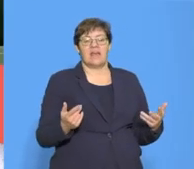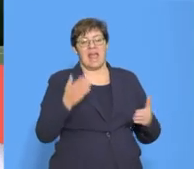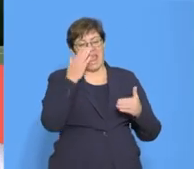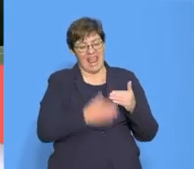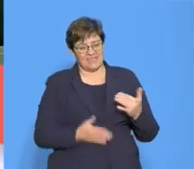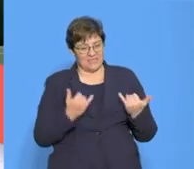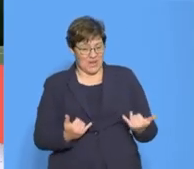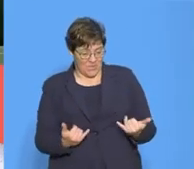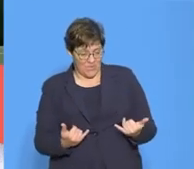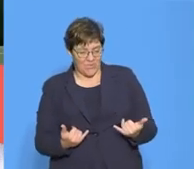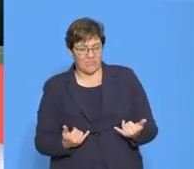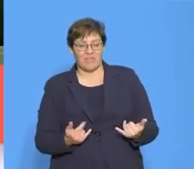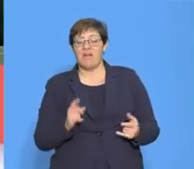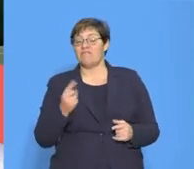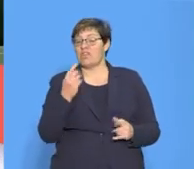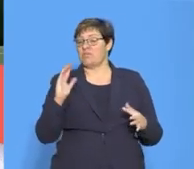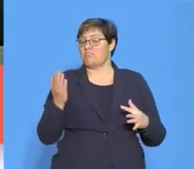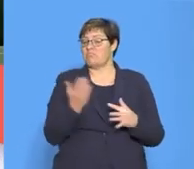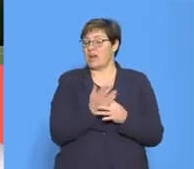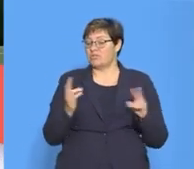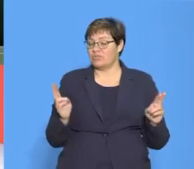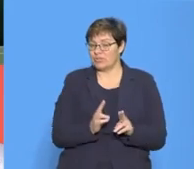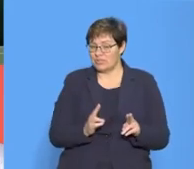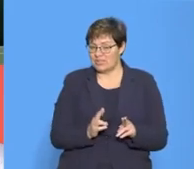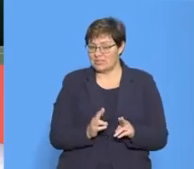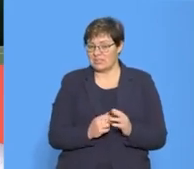Okay, so we've come to the end of this segment.